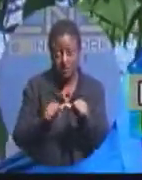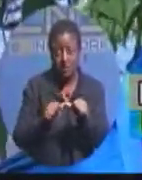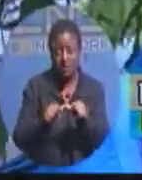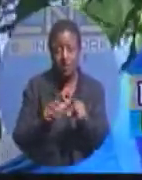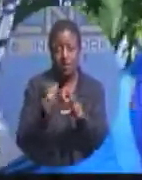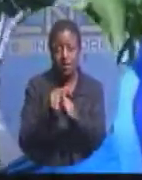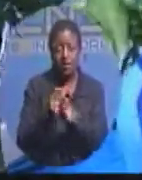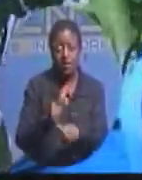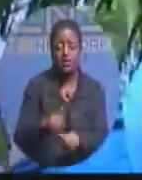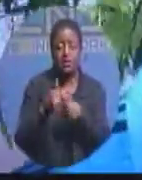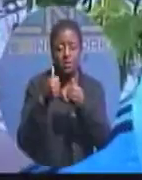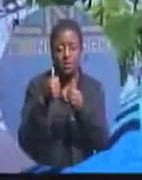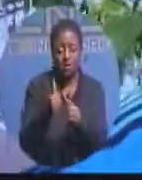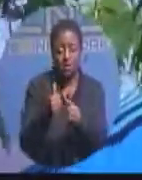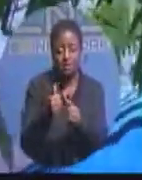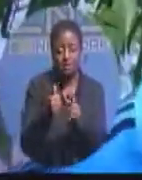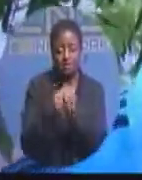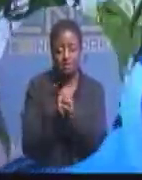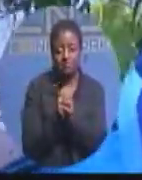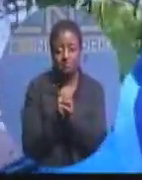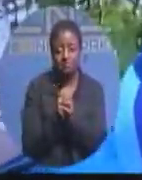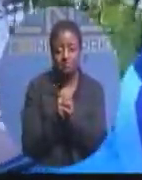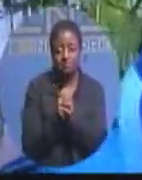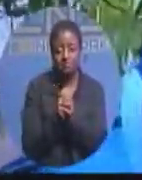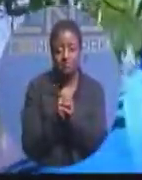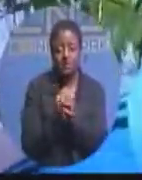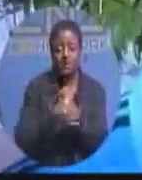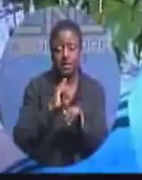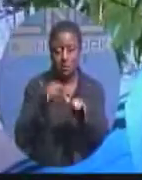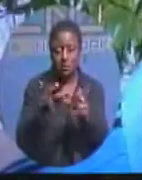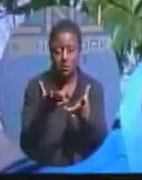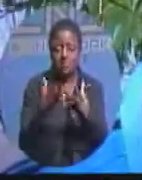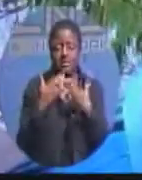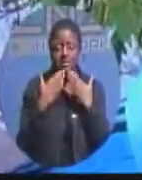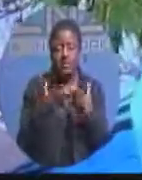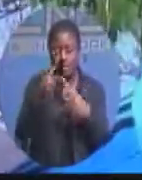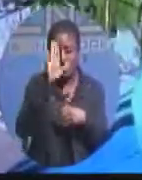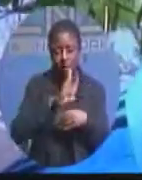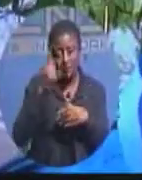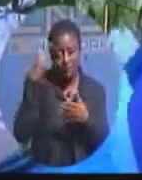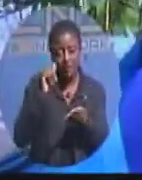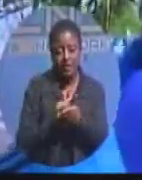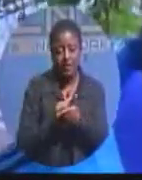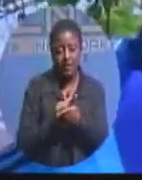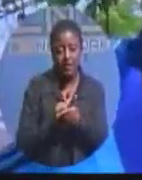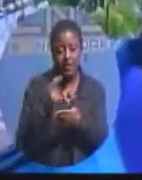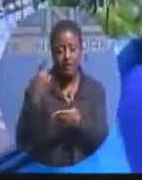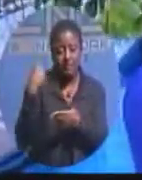I didn't think was going to happen. So I just want to thank God for that and thank God for us winning.